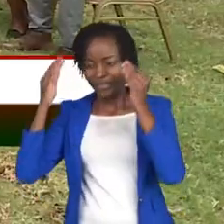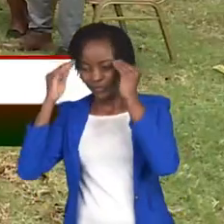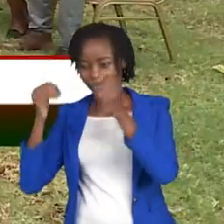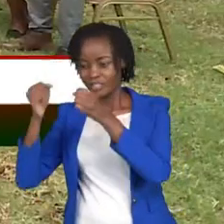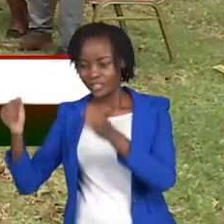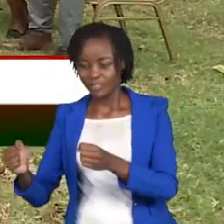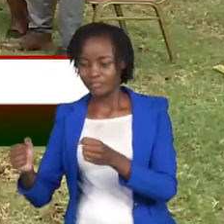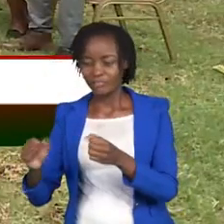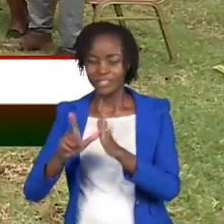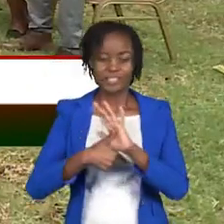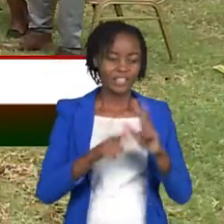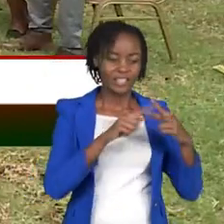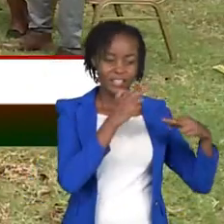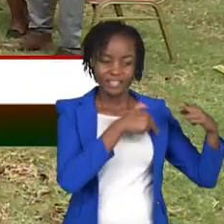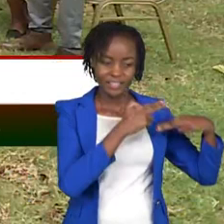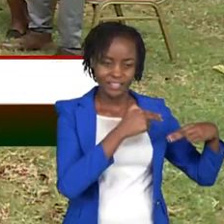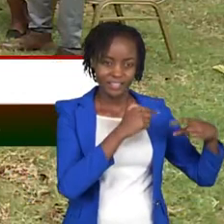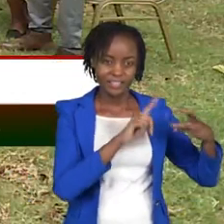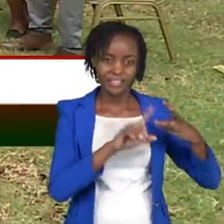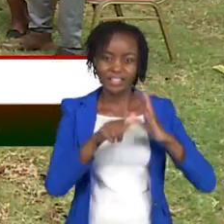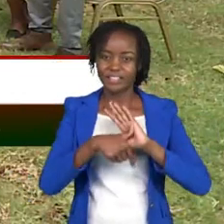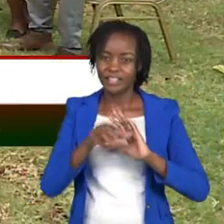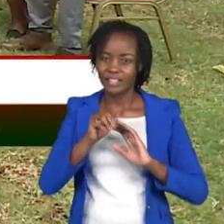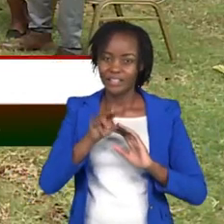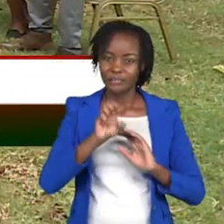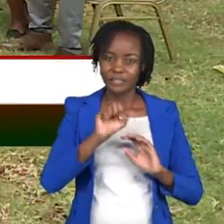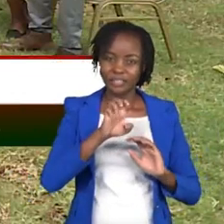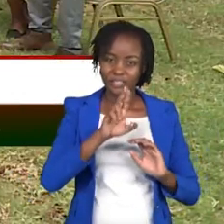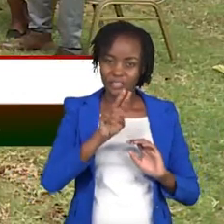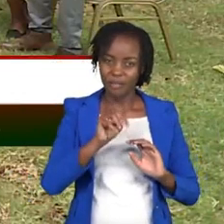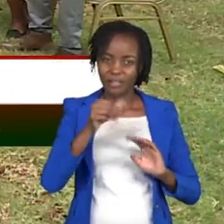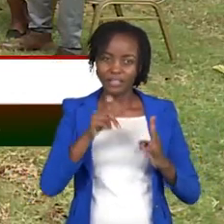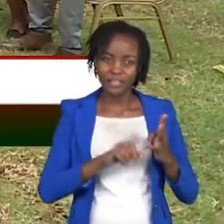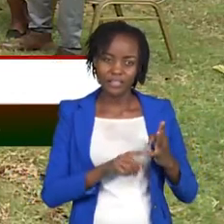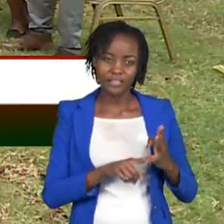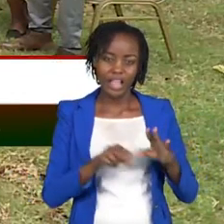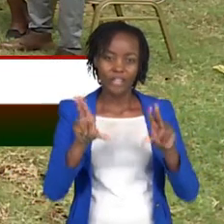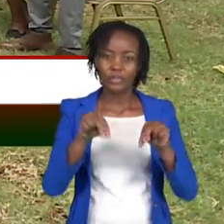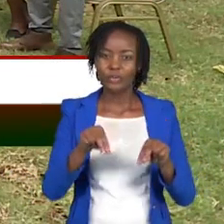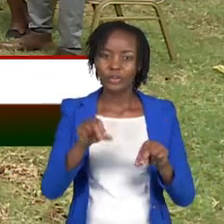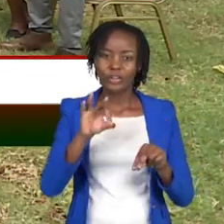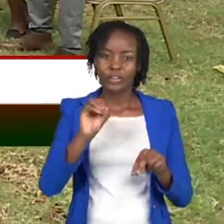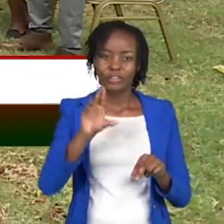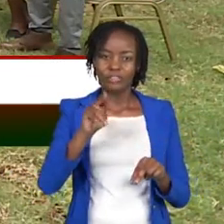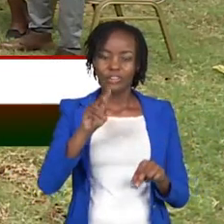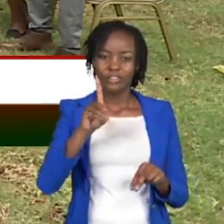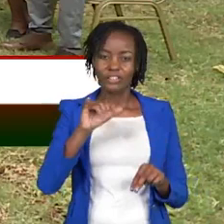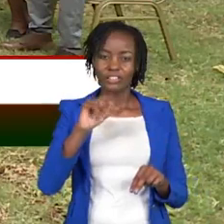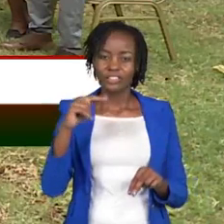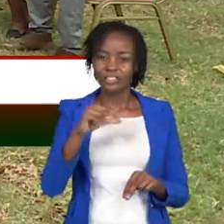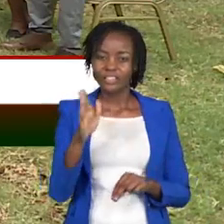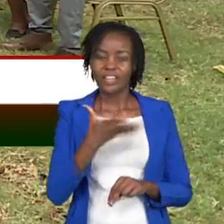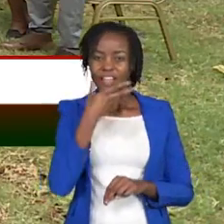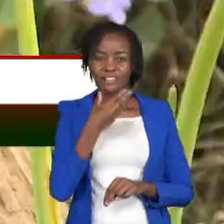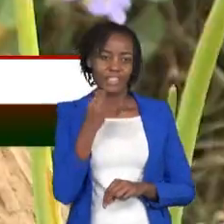went all the way to history, went all the way to museums, and then we went back to there are no founding fathers. So to cut everything yet